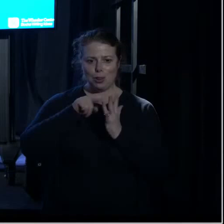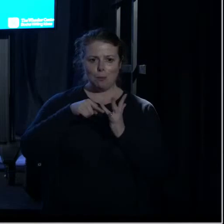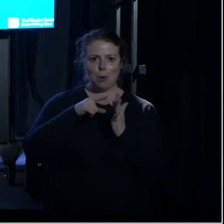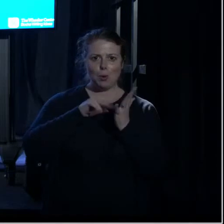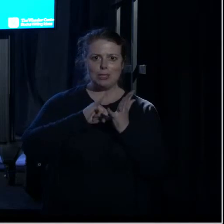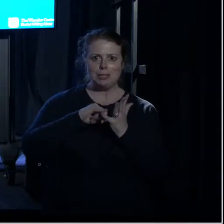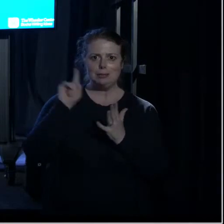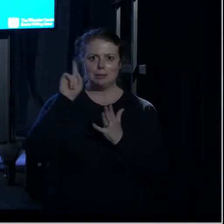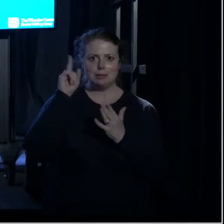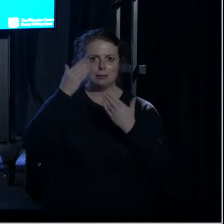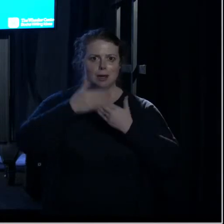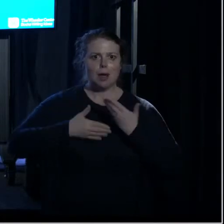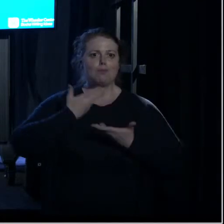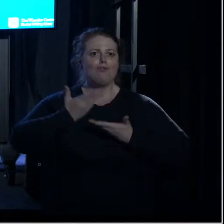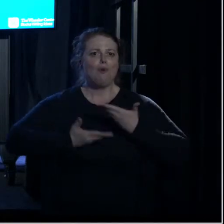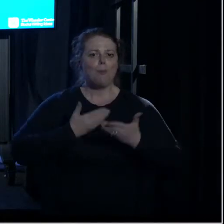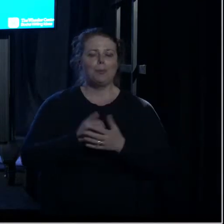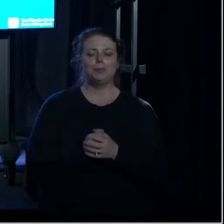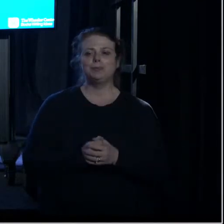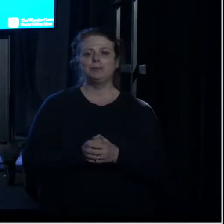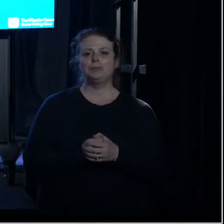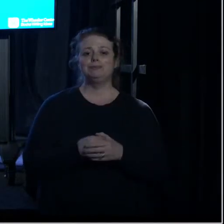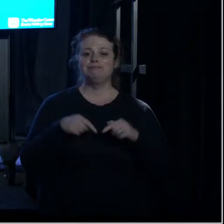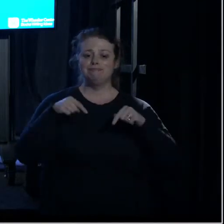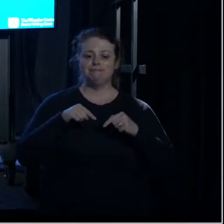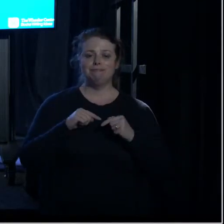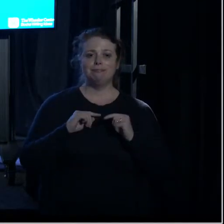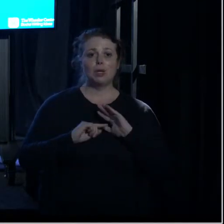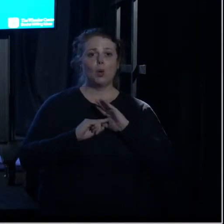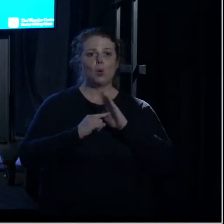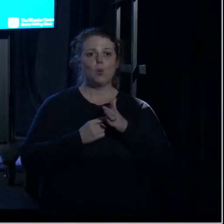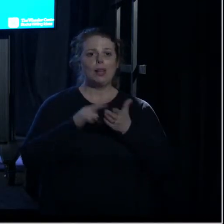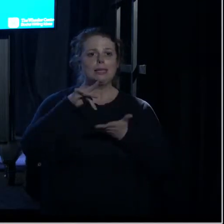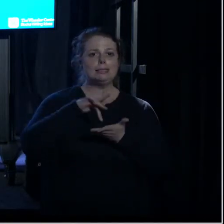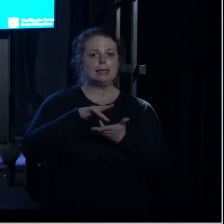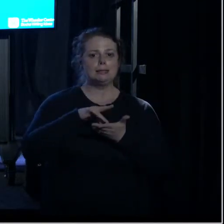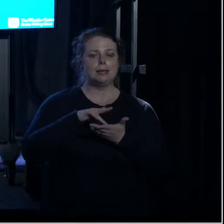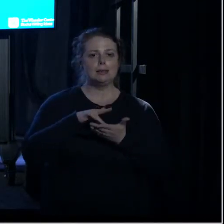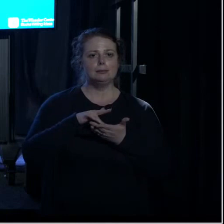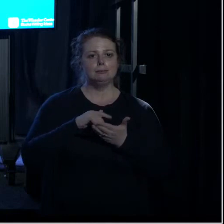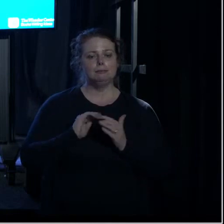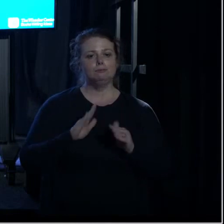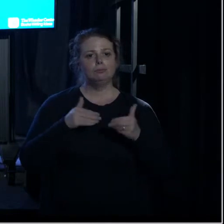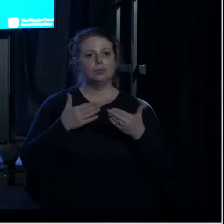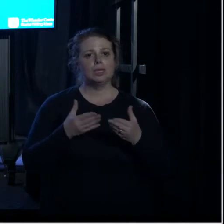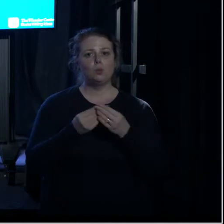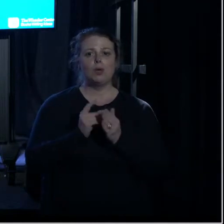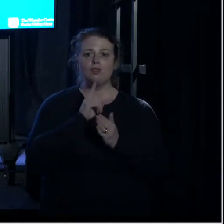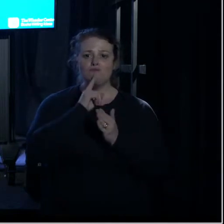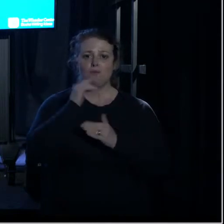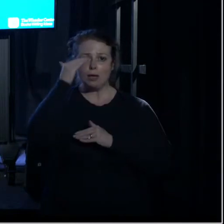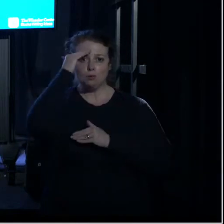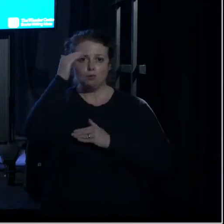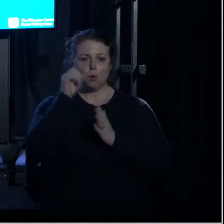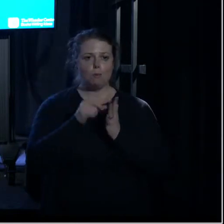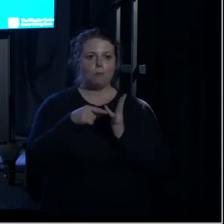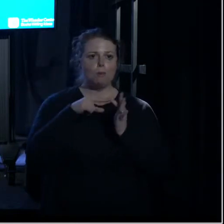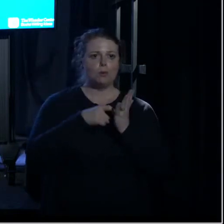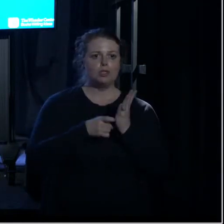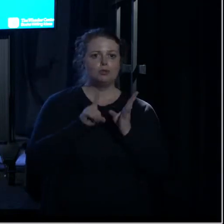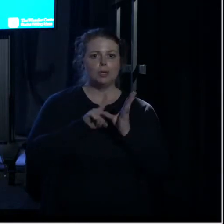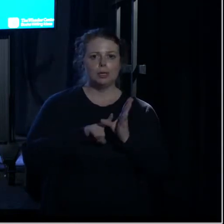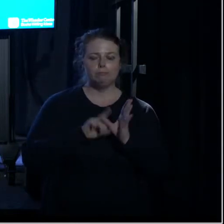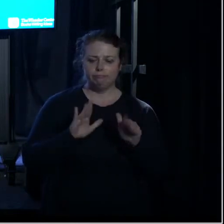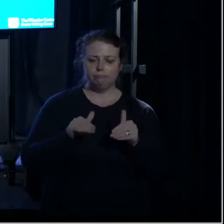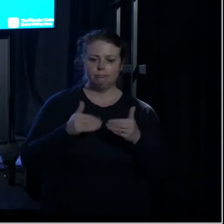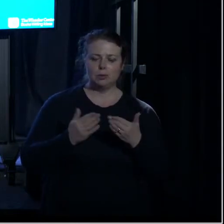tonight. Tonight's event here at the Wheeler Centre is presented in partnership with Red Room Poetry, who are producing this